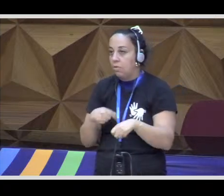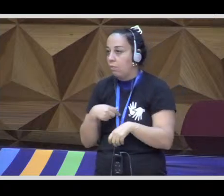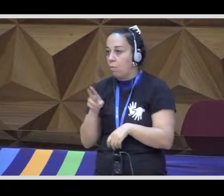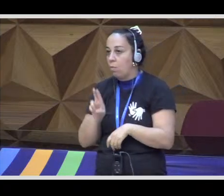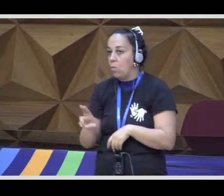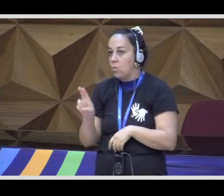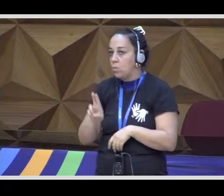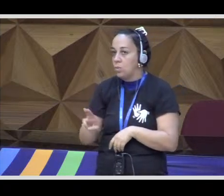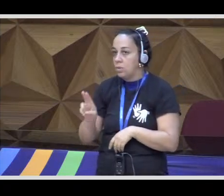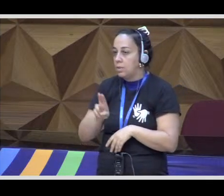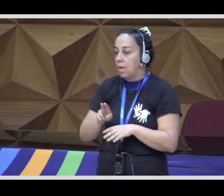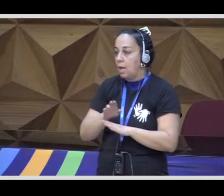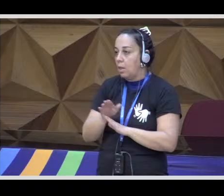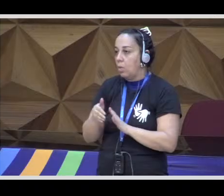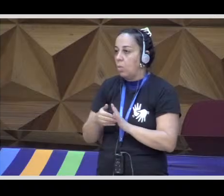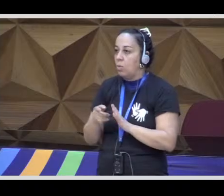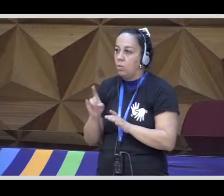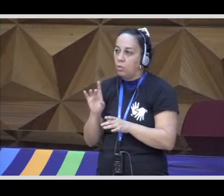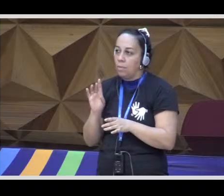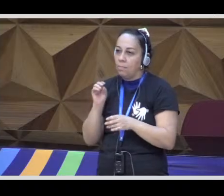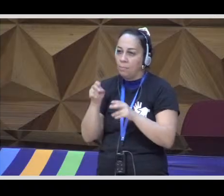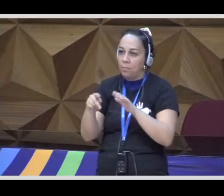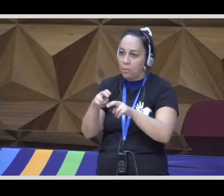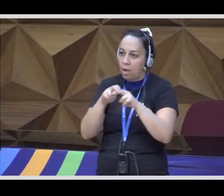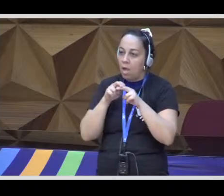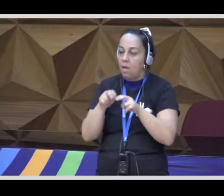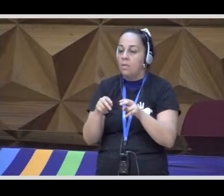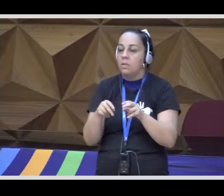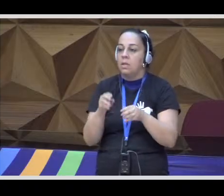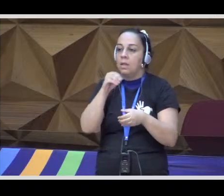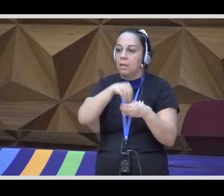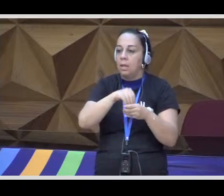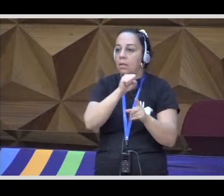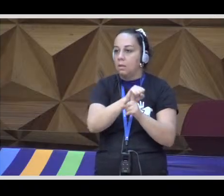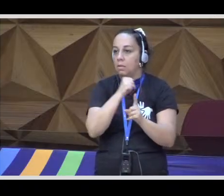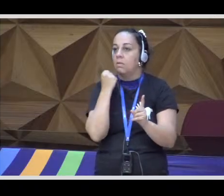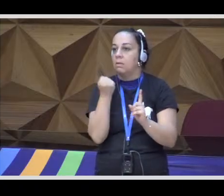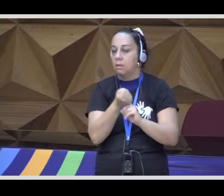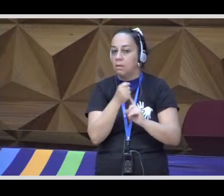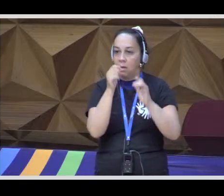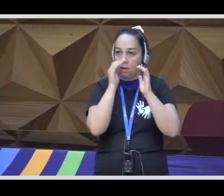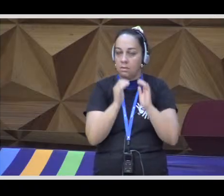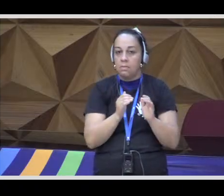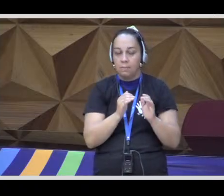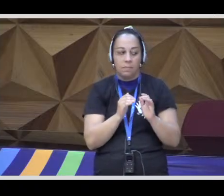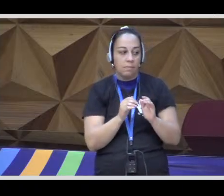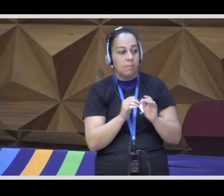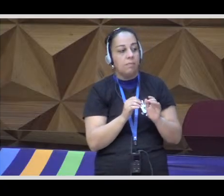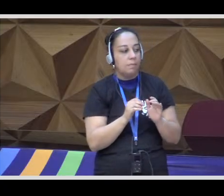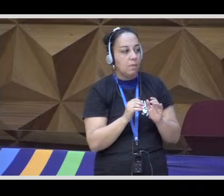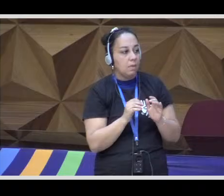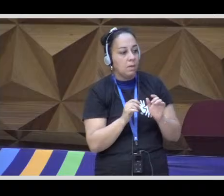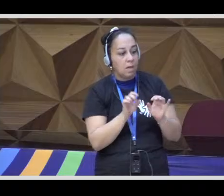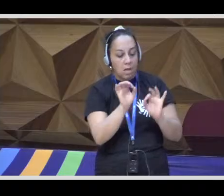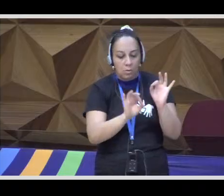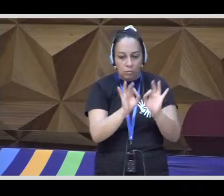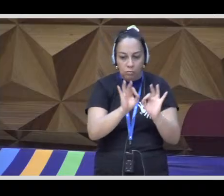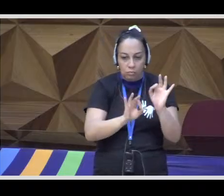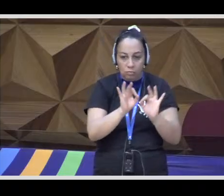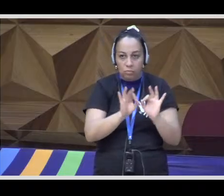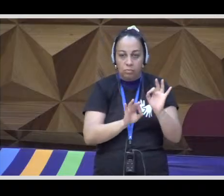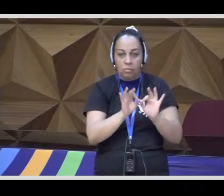of interesting things there that come into play when you're trying to design those kind of interactions. It's not as easy as you think it should